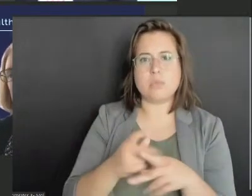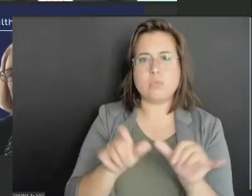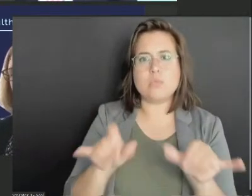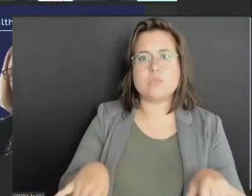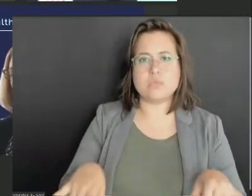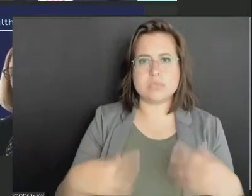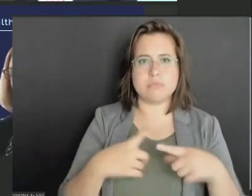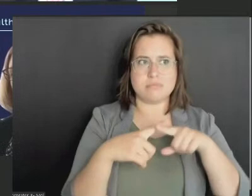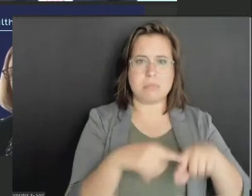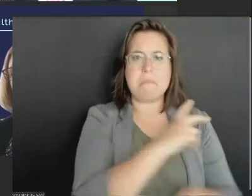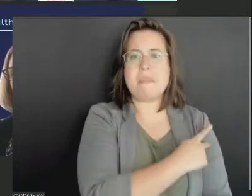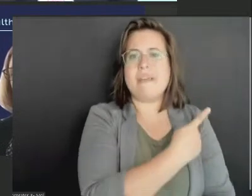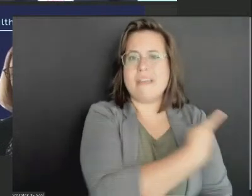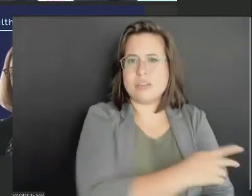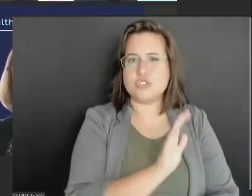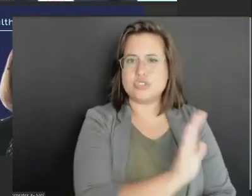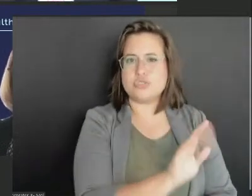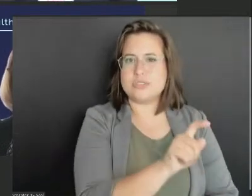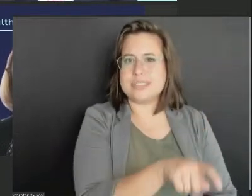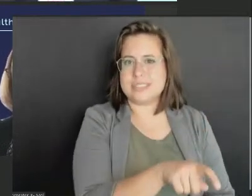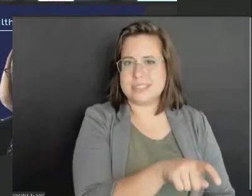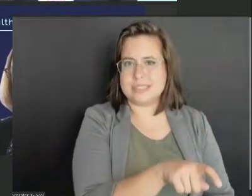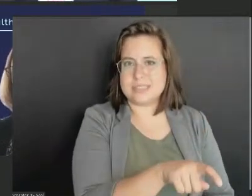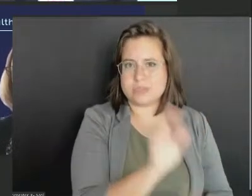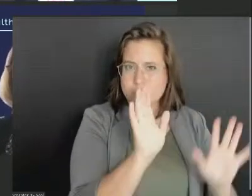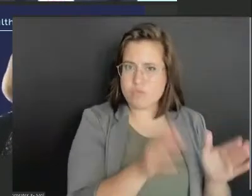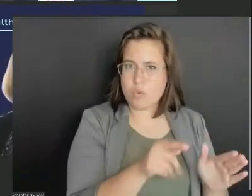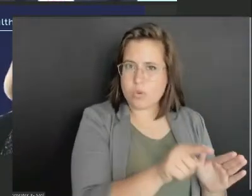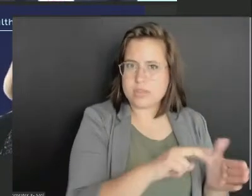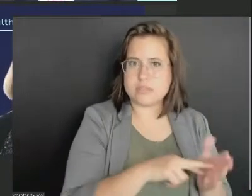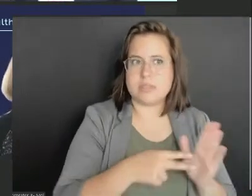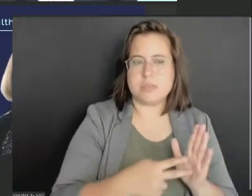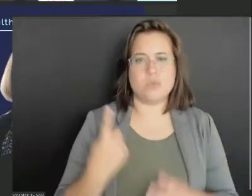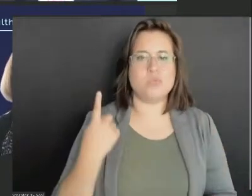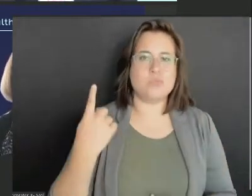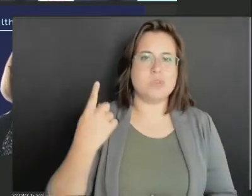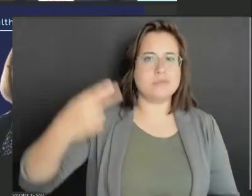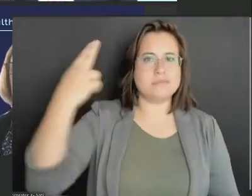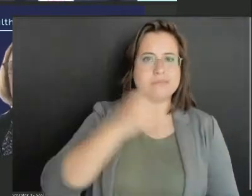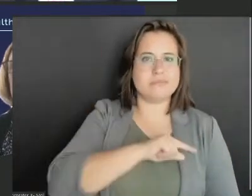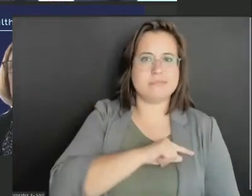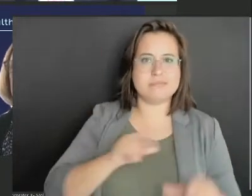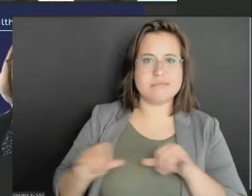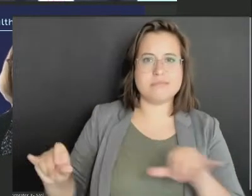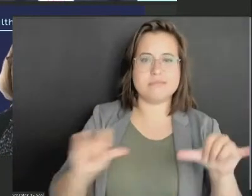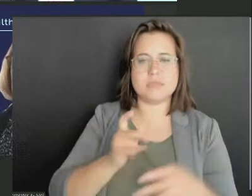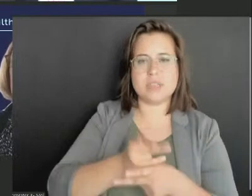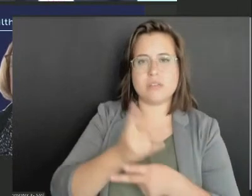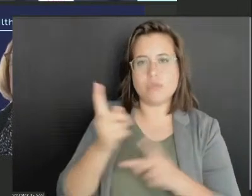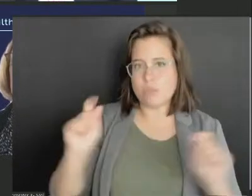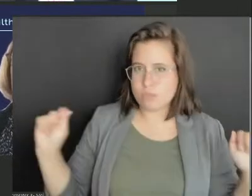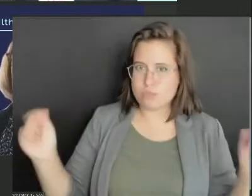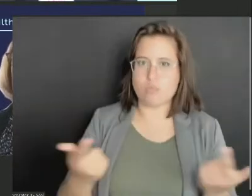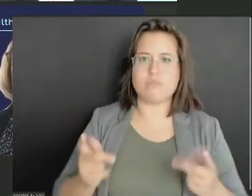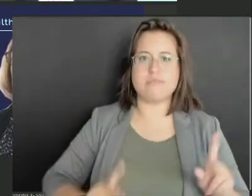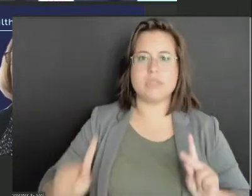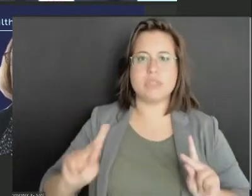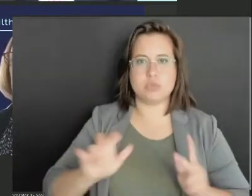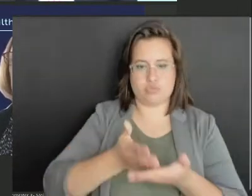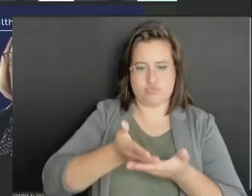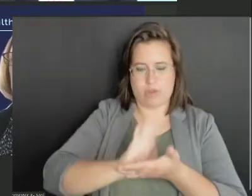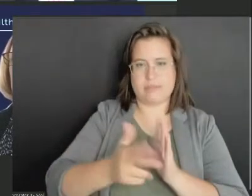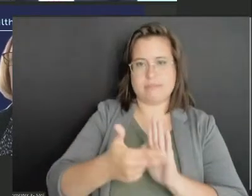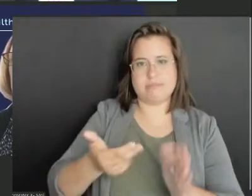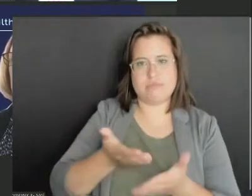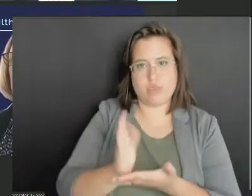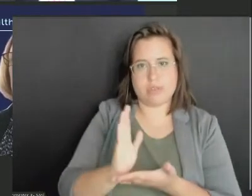need. Therefore, it guarantees a single high-quality standard of care for all as a right. And